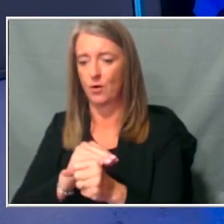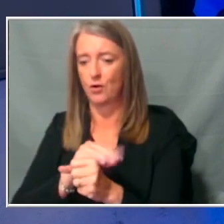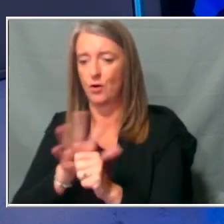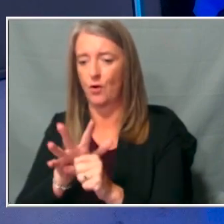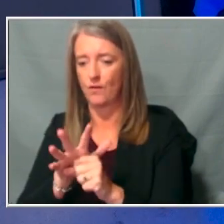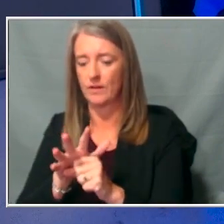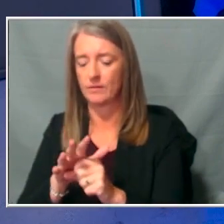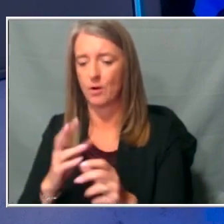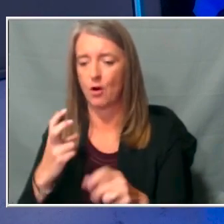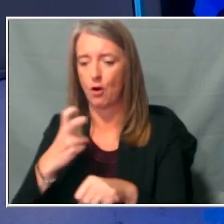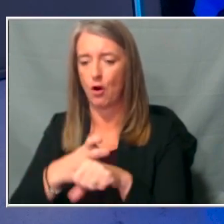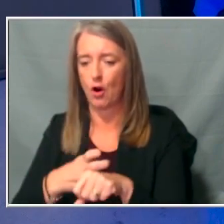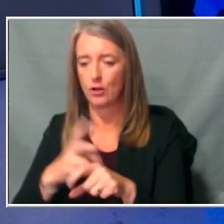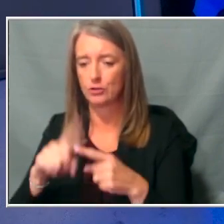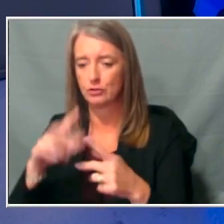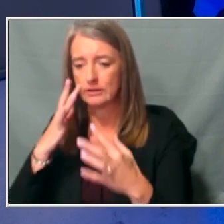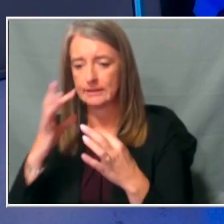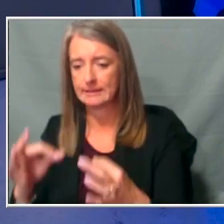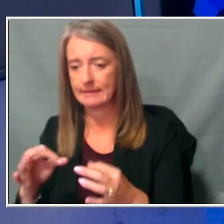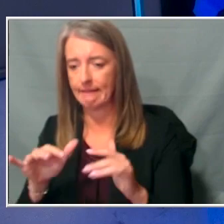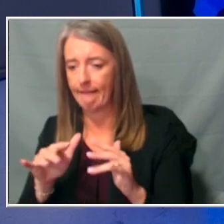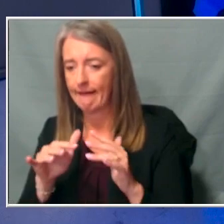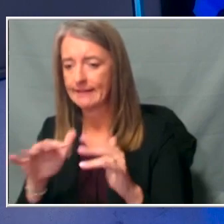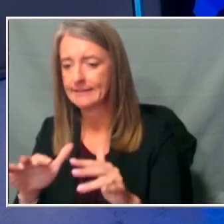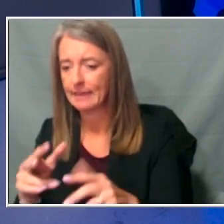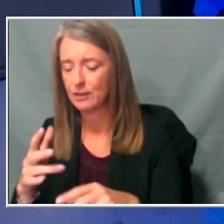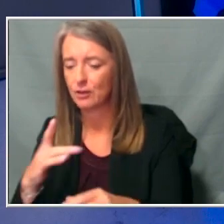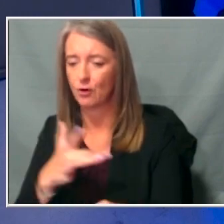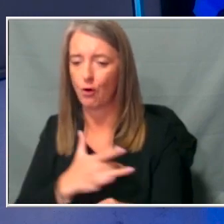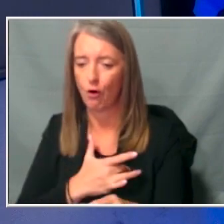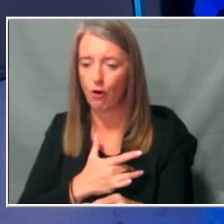made it harder to decide if that was the anxiety that was the heart, or?